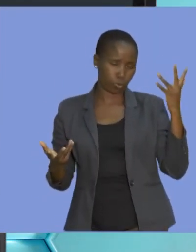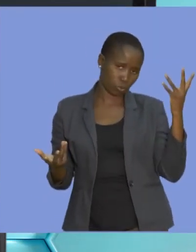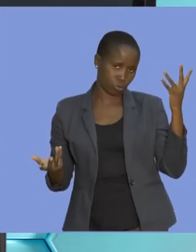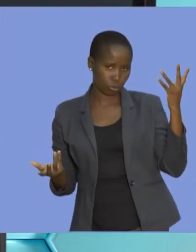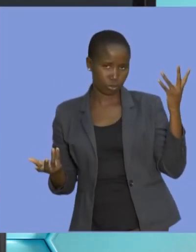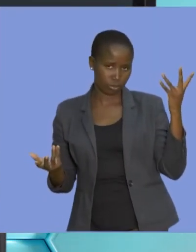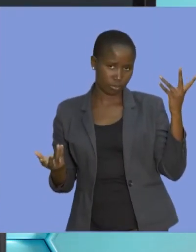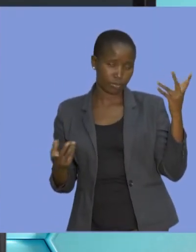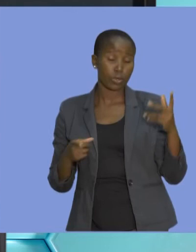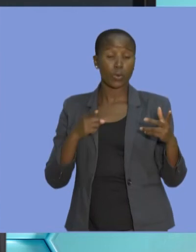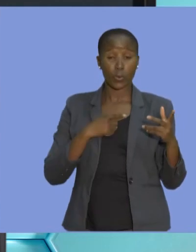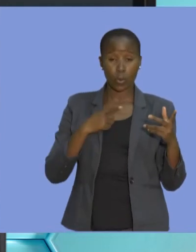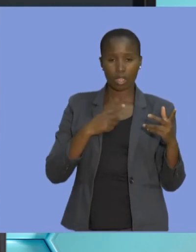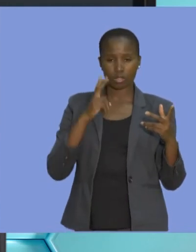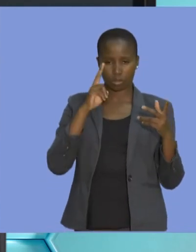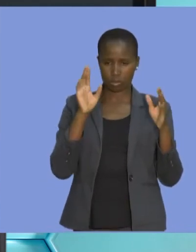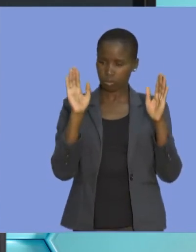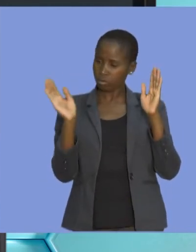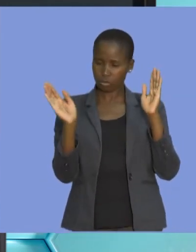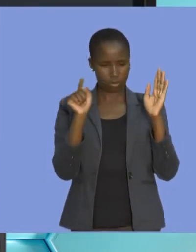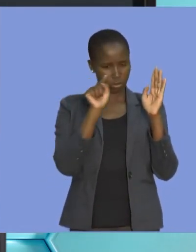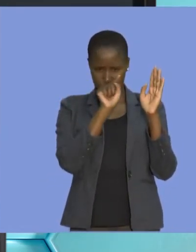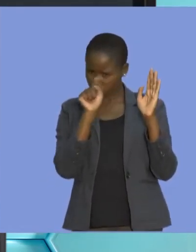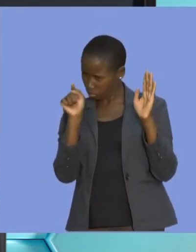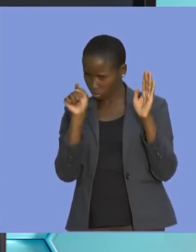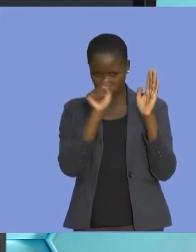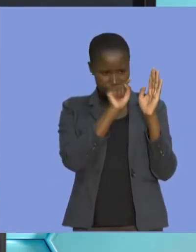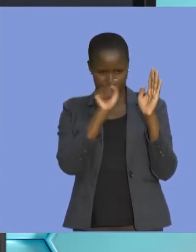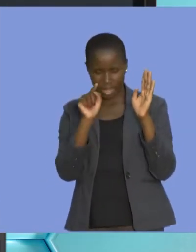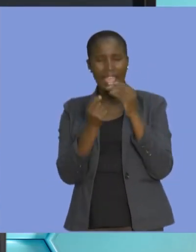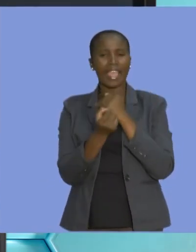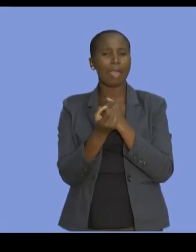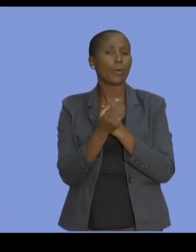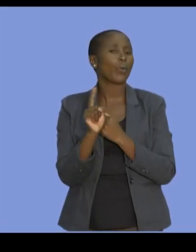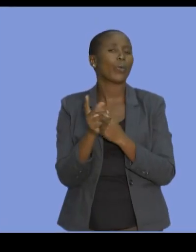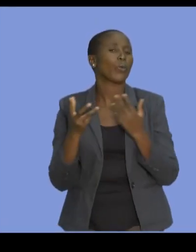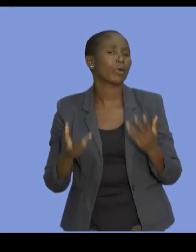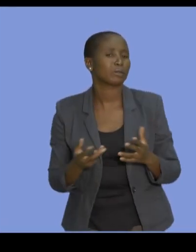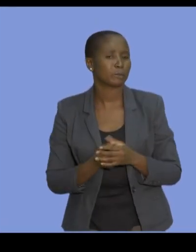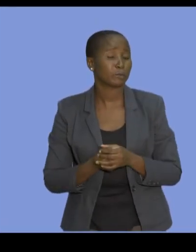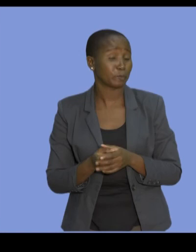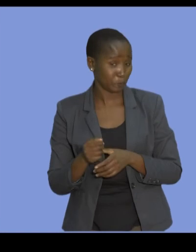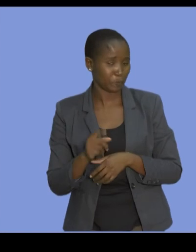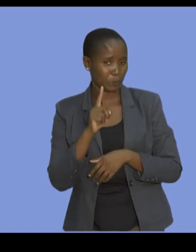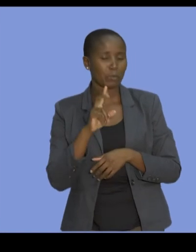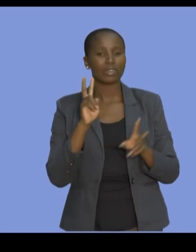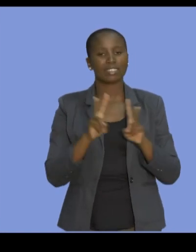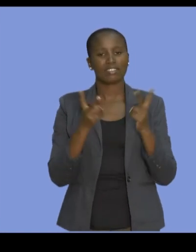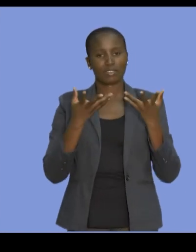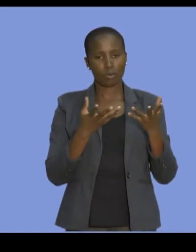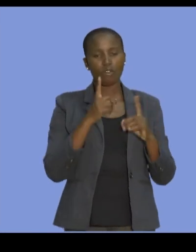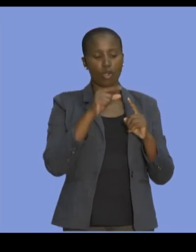you're looking at the middle of the data. So that's the difference between Q1 and Q3.